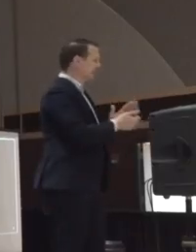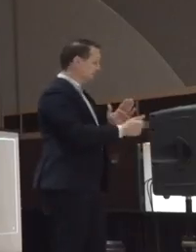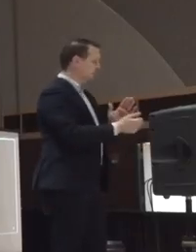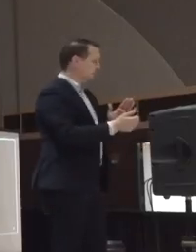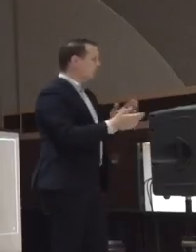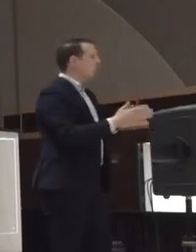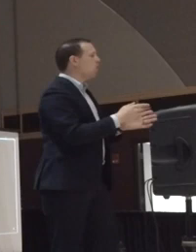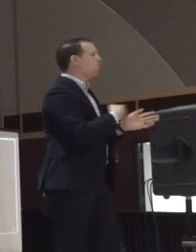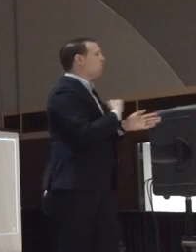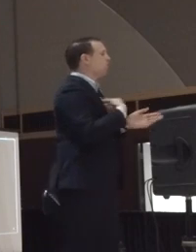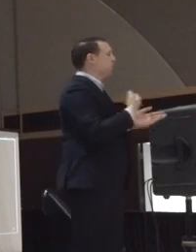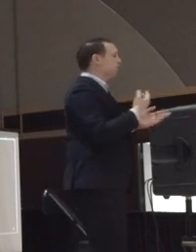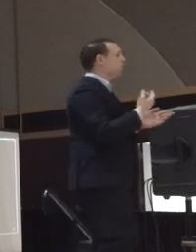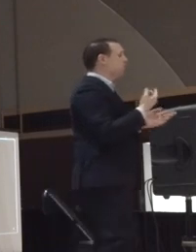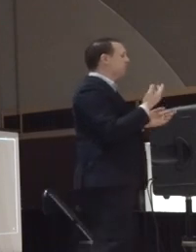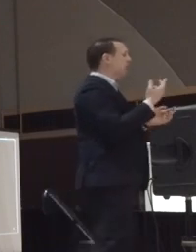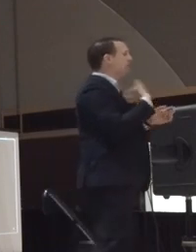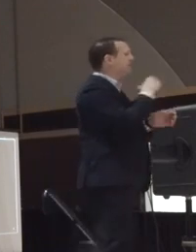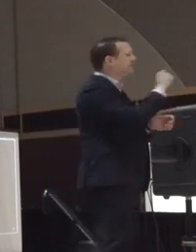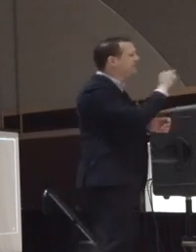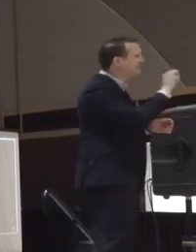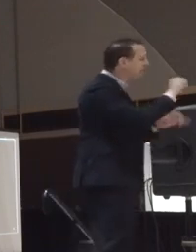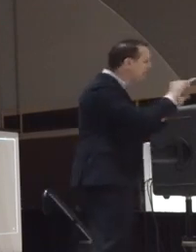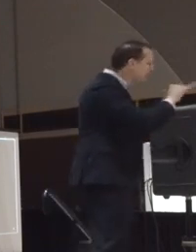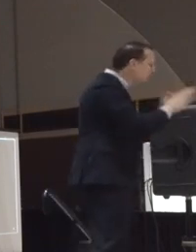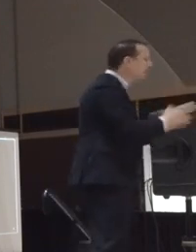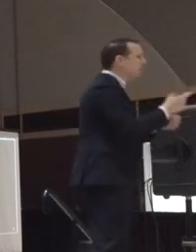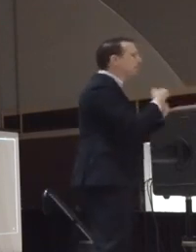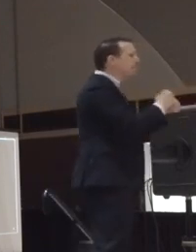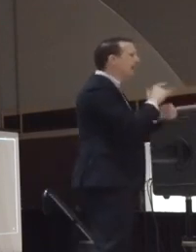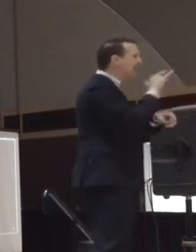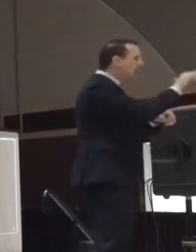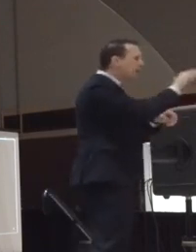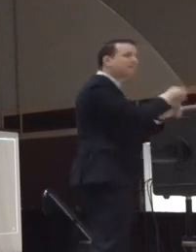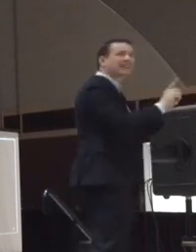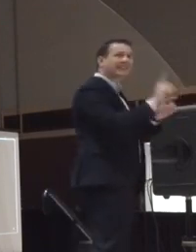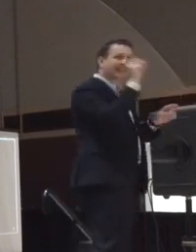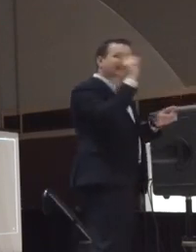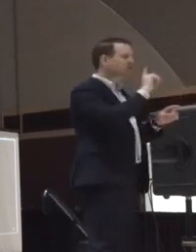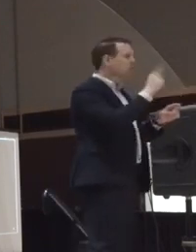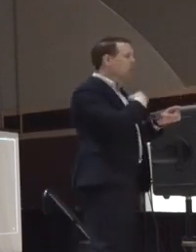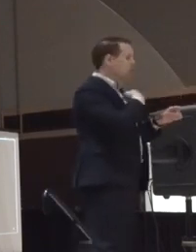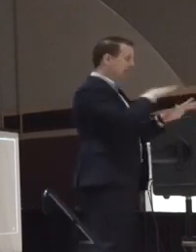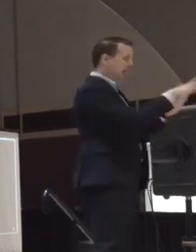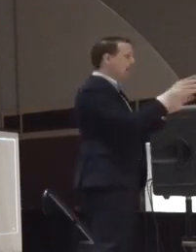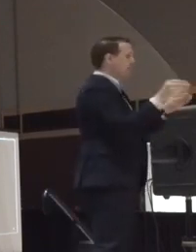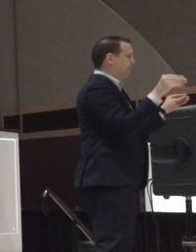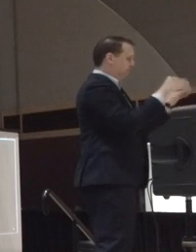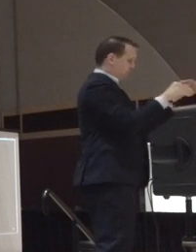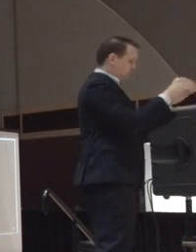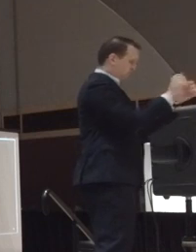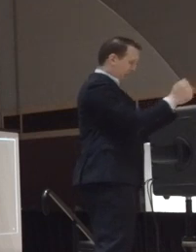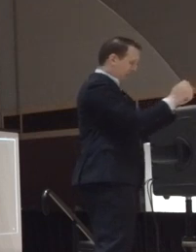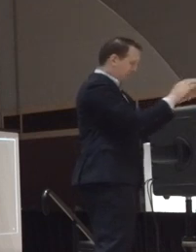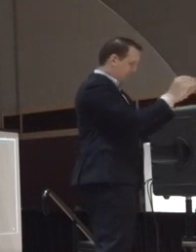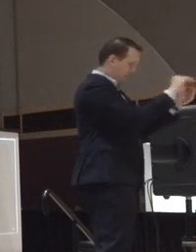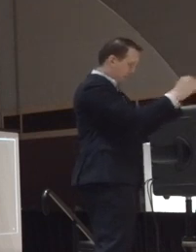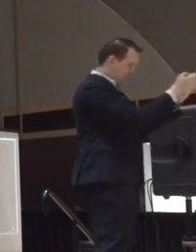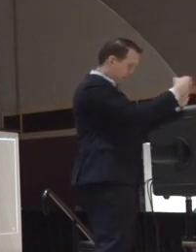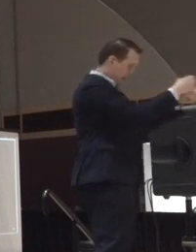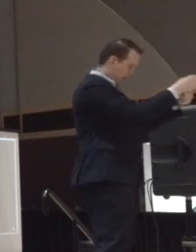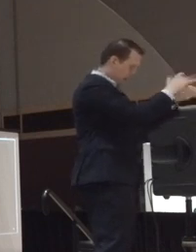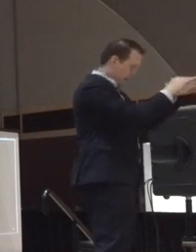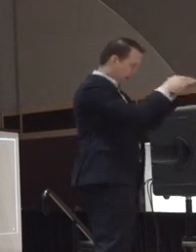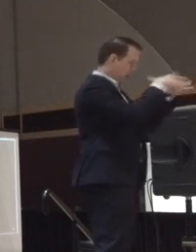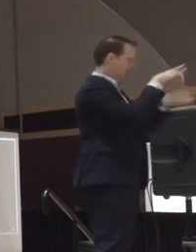got the really fancy STEM engineering, like to make the aircraft, but this is where you put it together, and you have to have that.